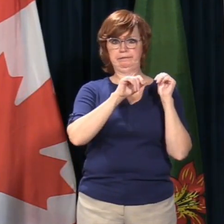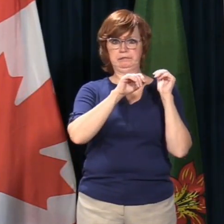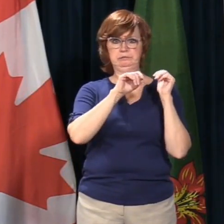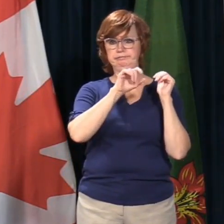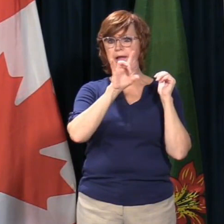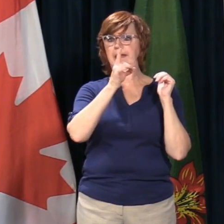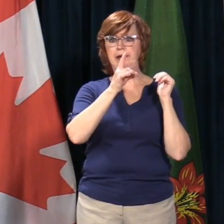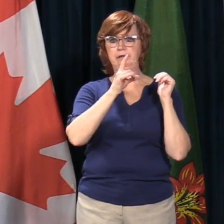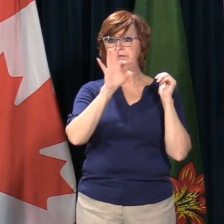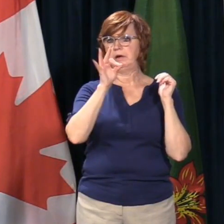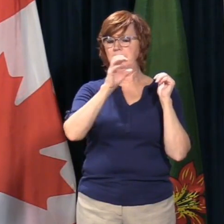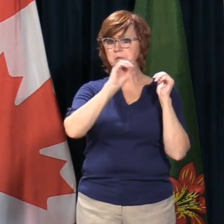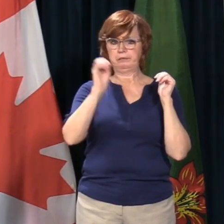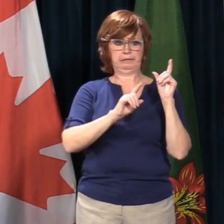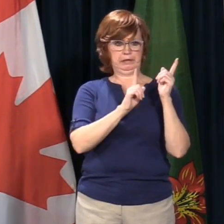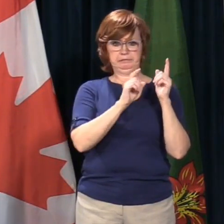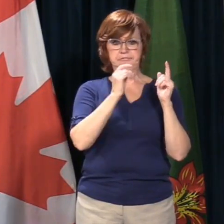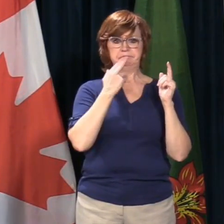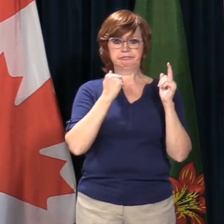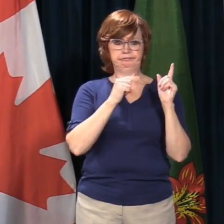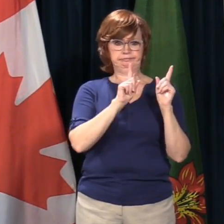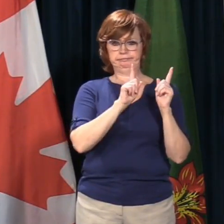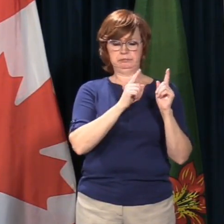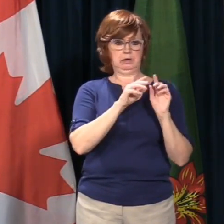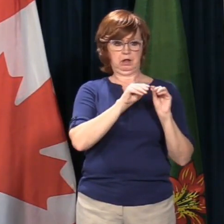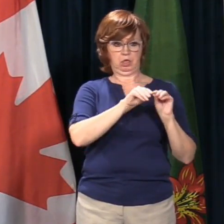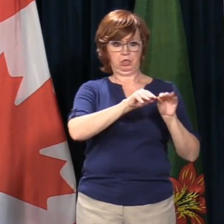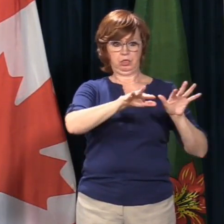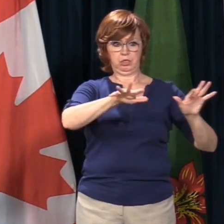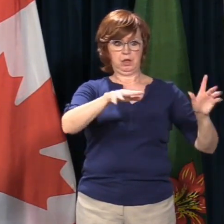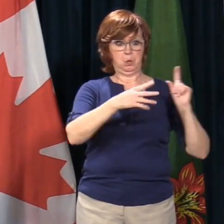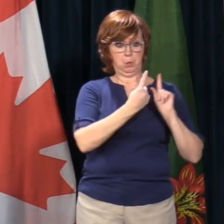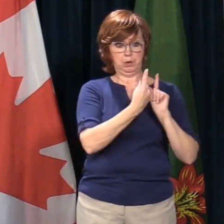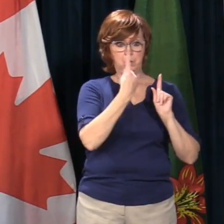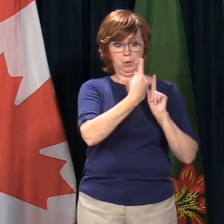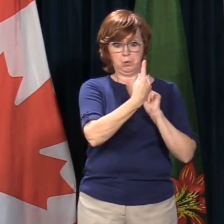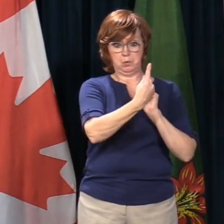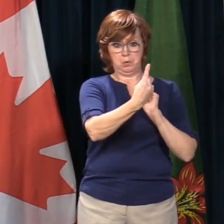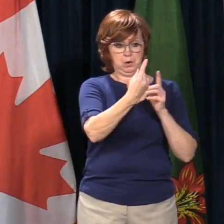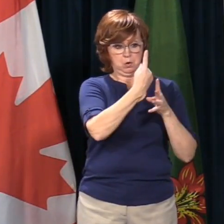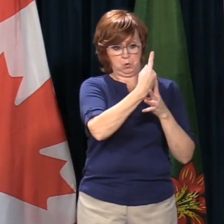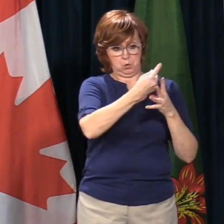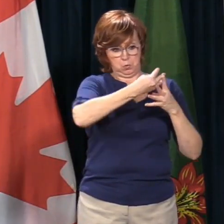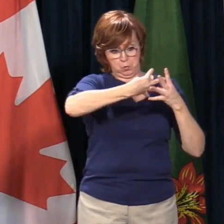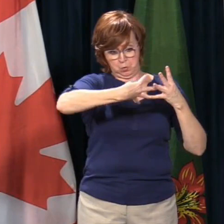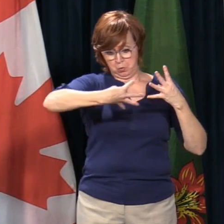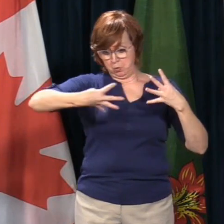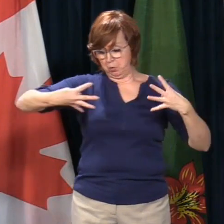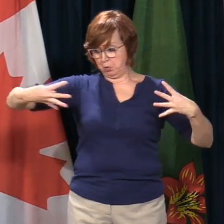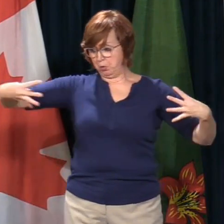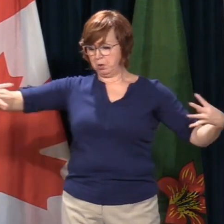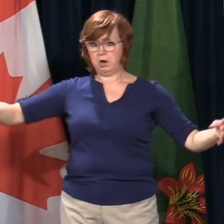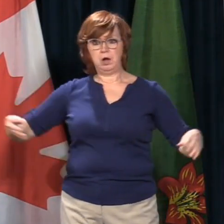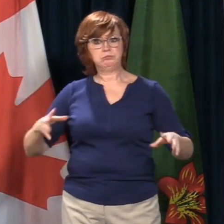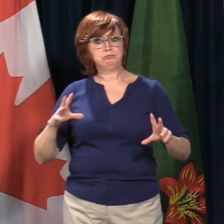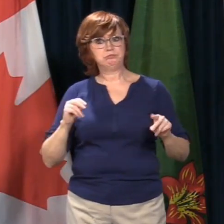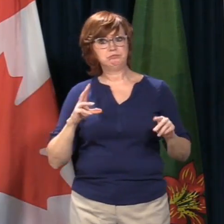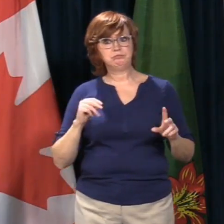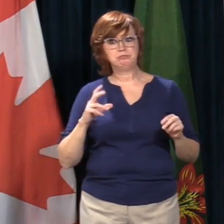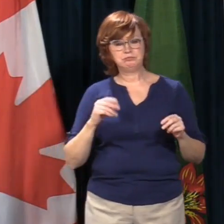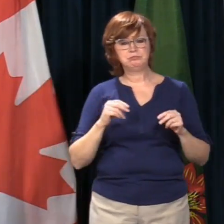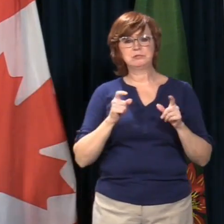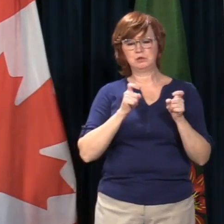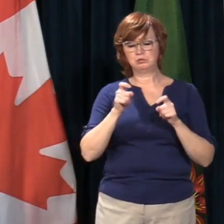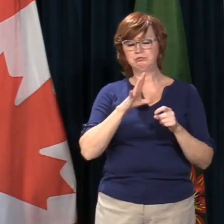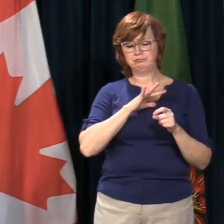for sure flattening the curve, and the restrictions that are in place, as well as the other offensive strategies that we are taking as an SHA,